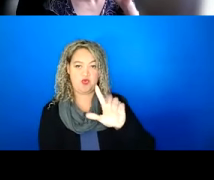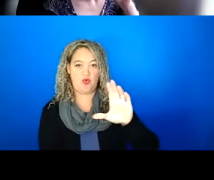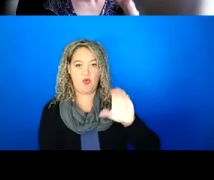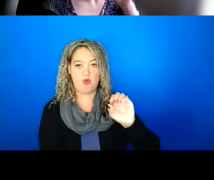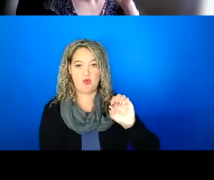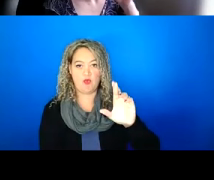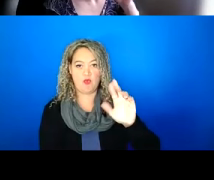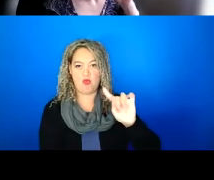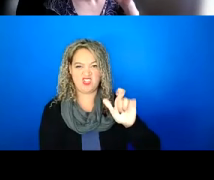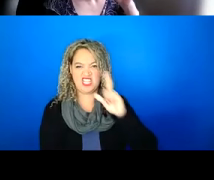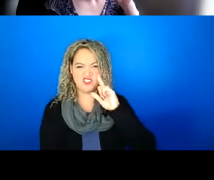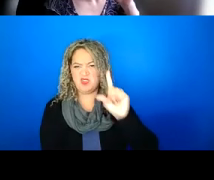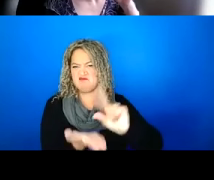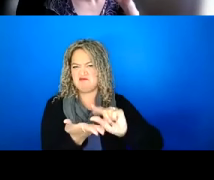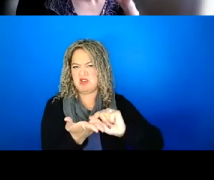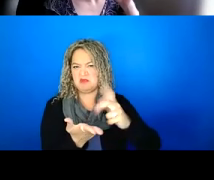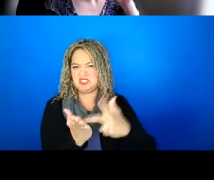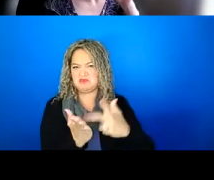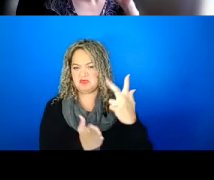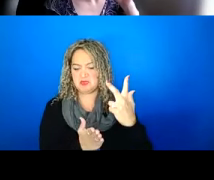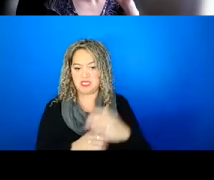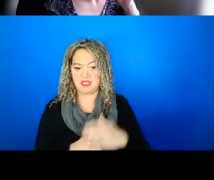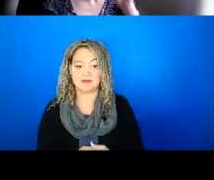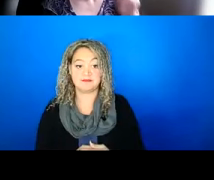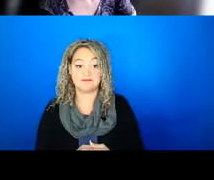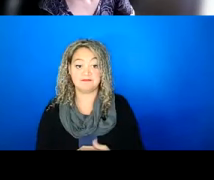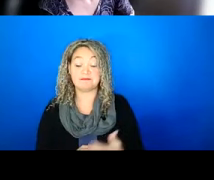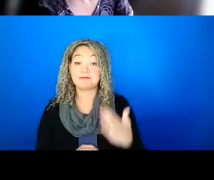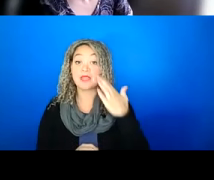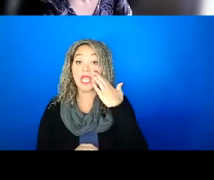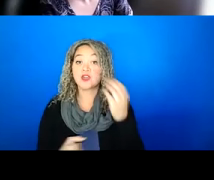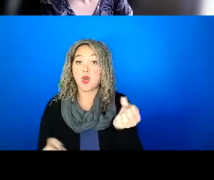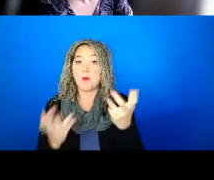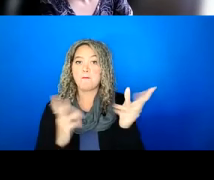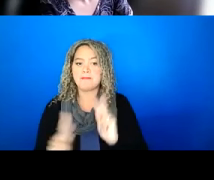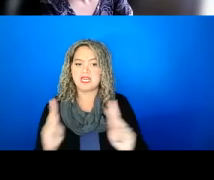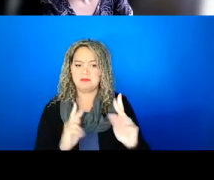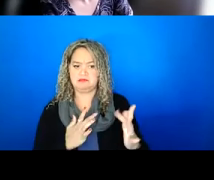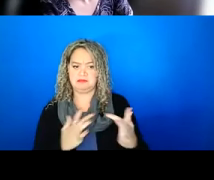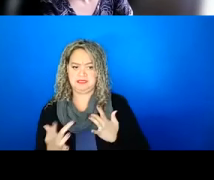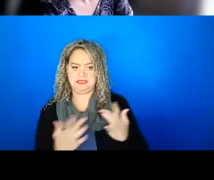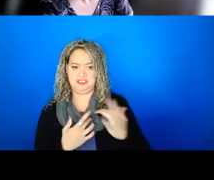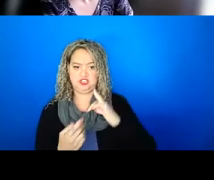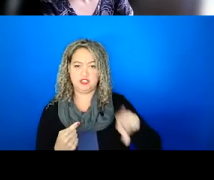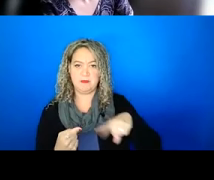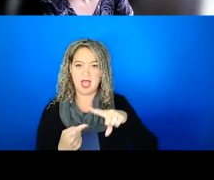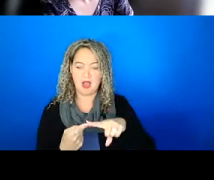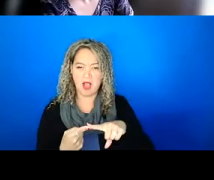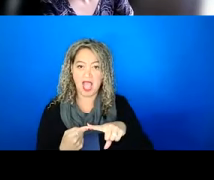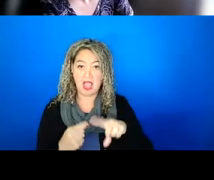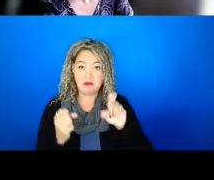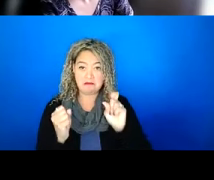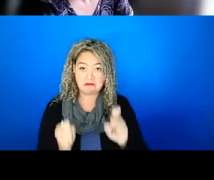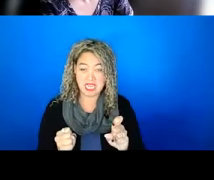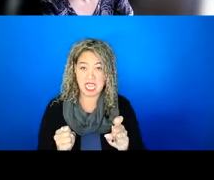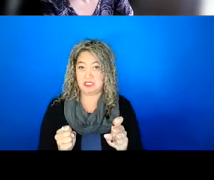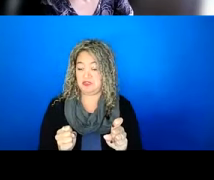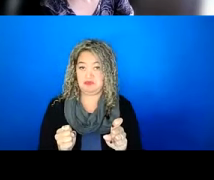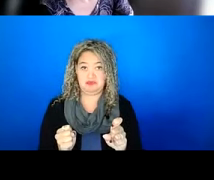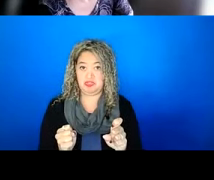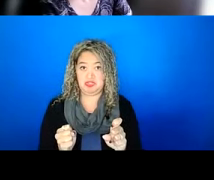different times. I know lots of people are concerned about how replicable these findings